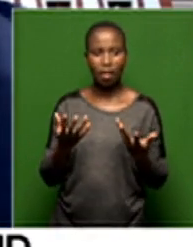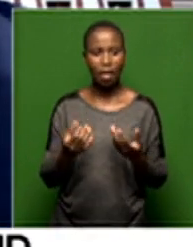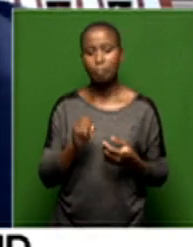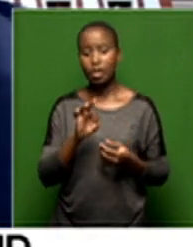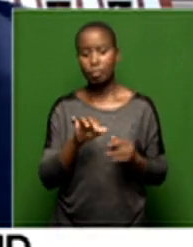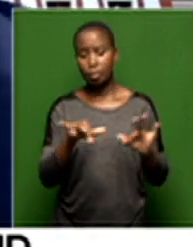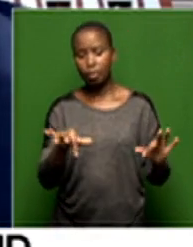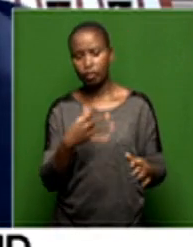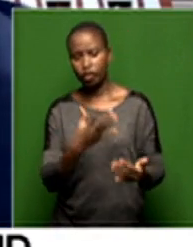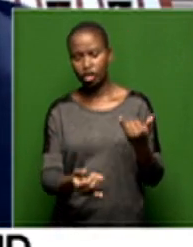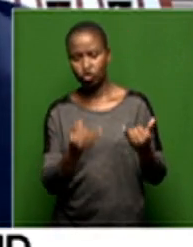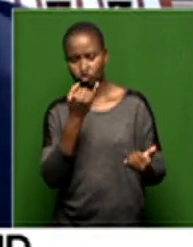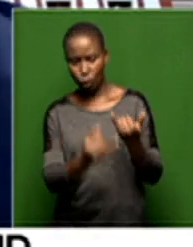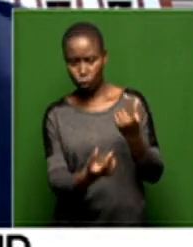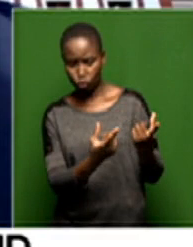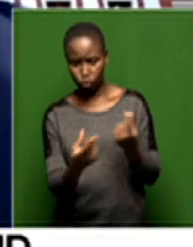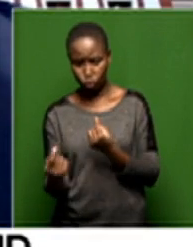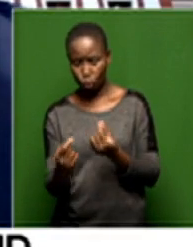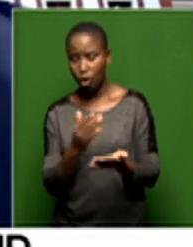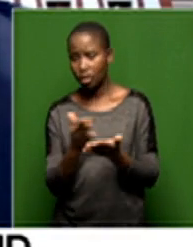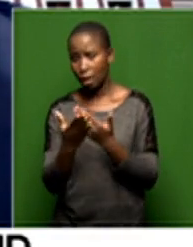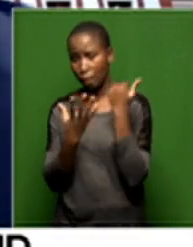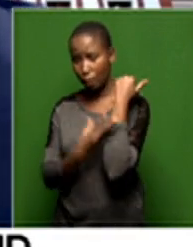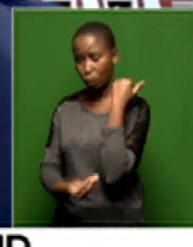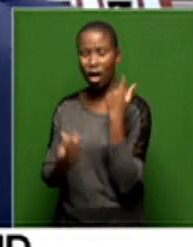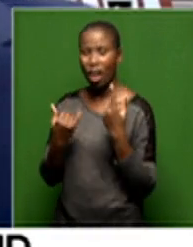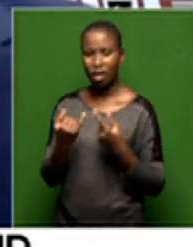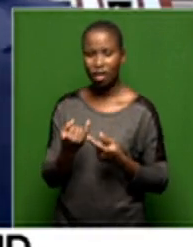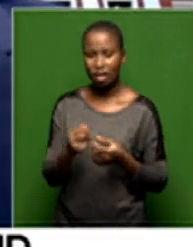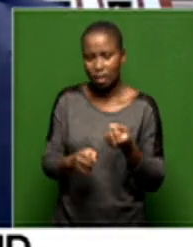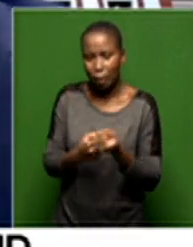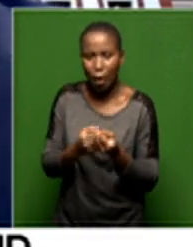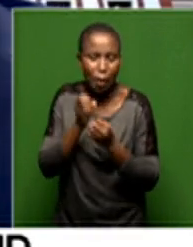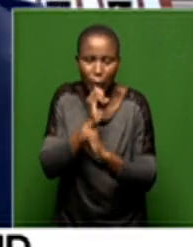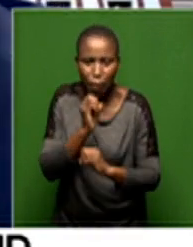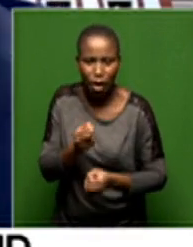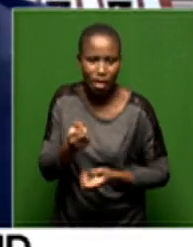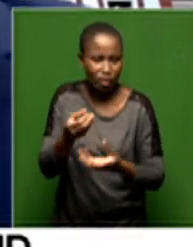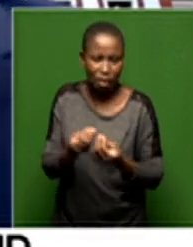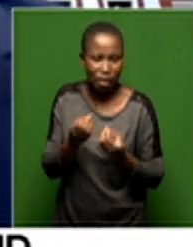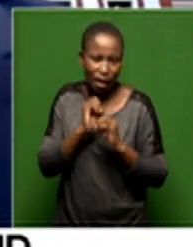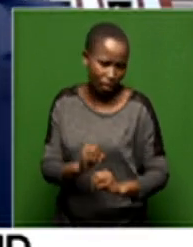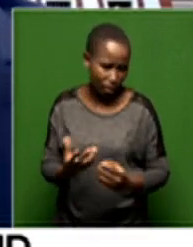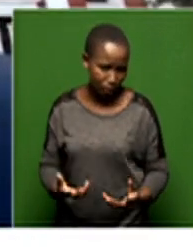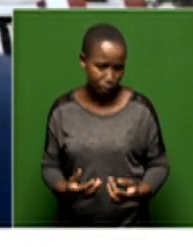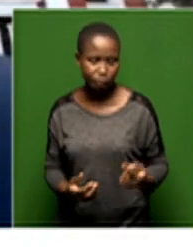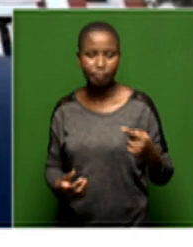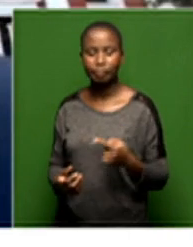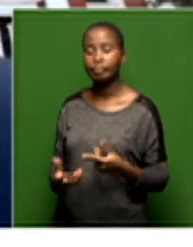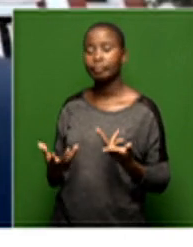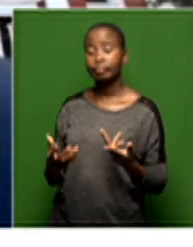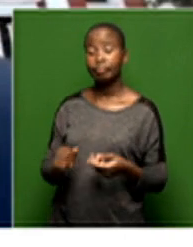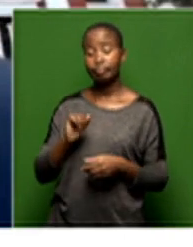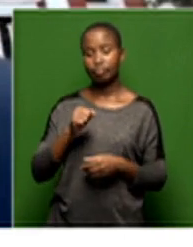what has gone on in this country. Well, it gets even more